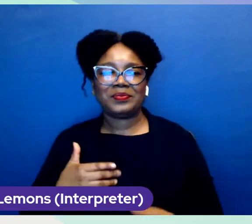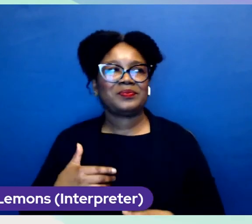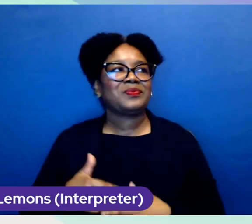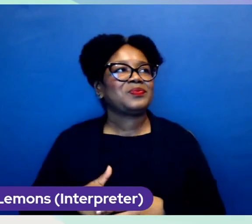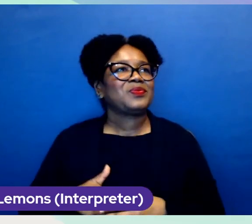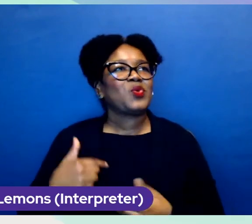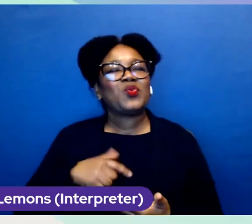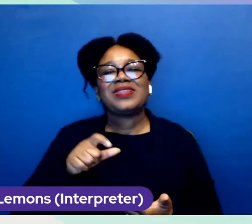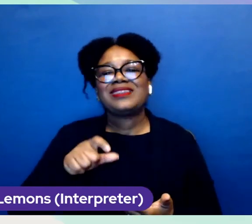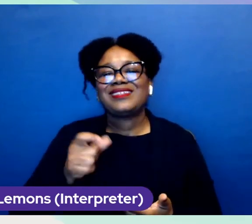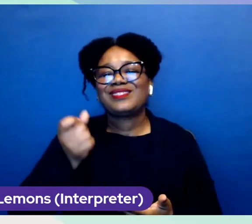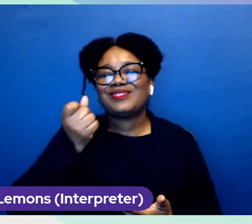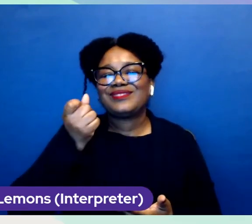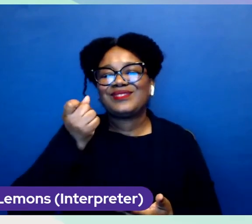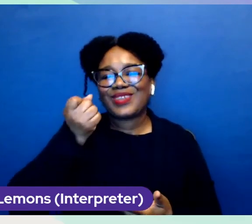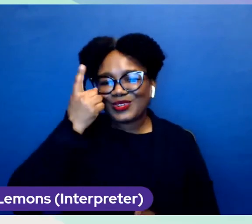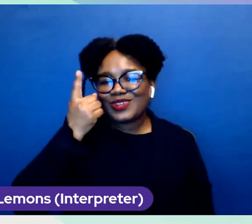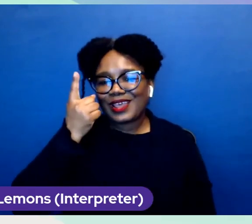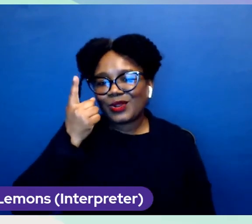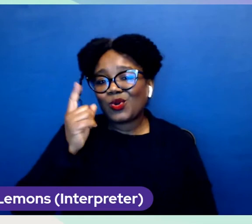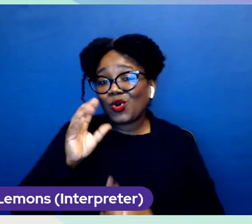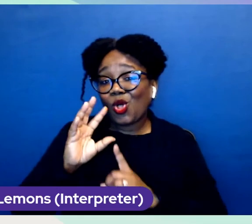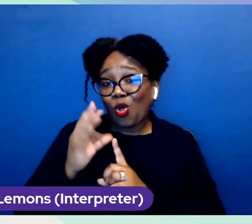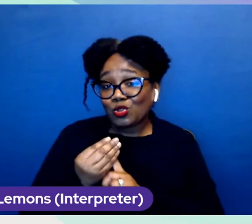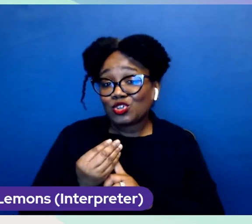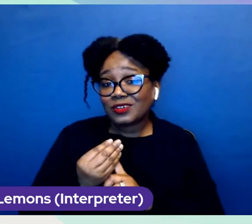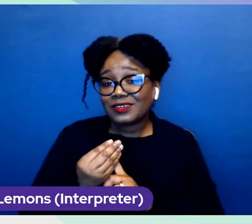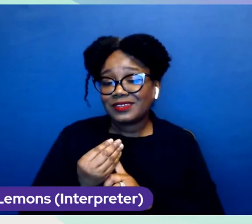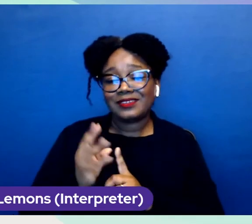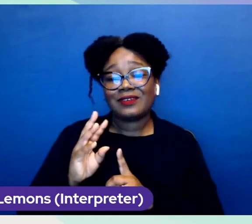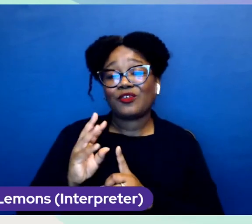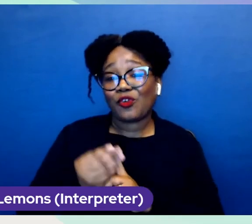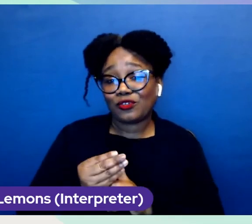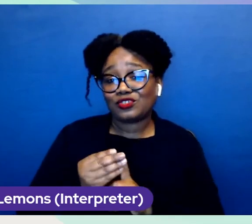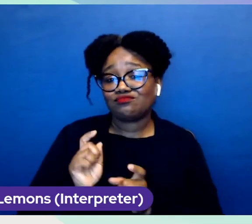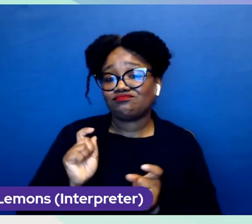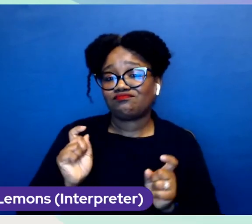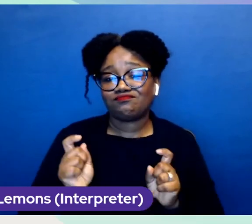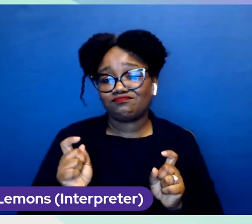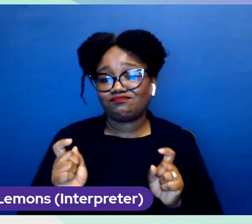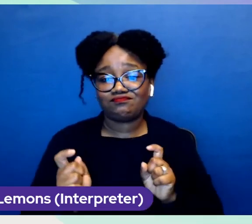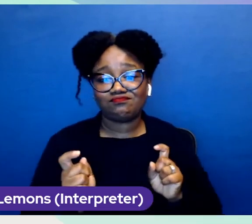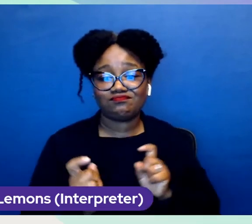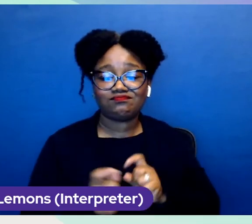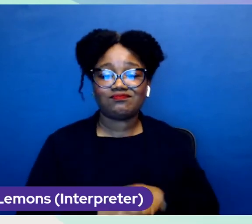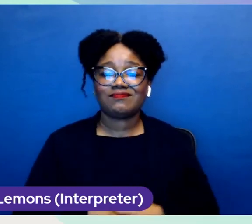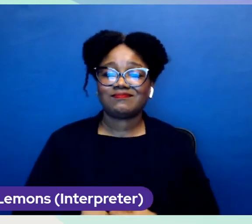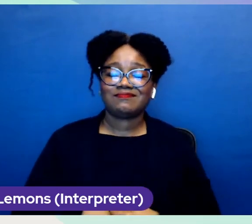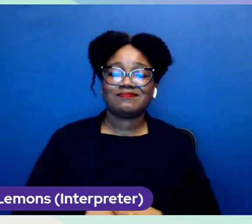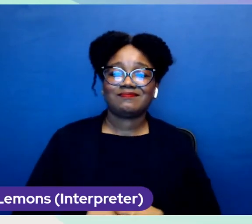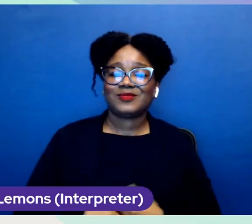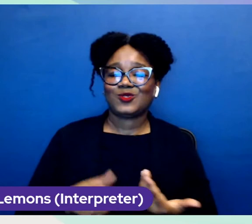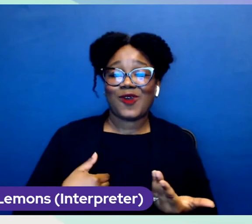culture keeps changing. And for that reason, I speak for female musicians, because female musicians are sort